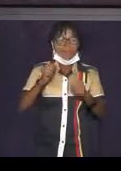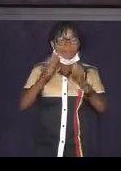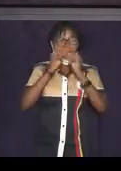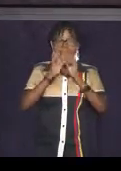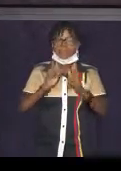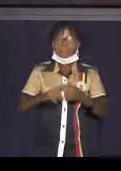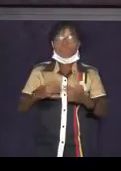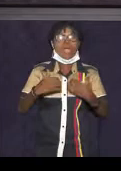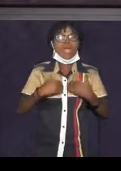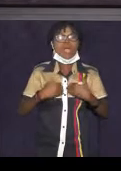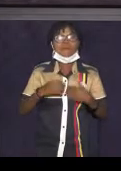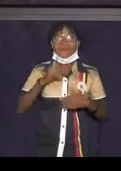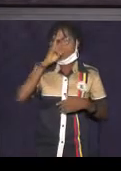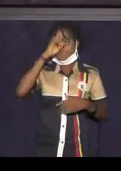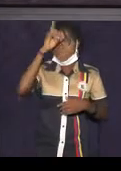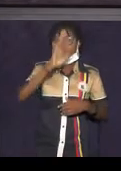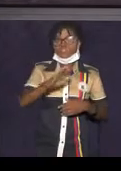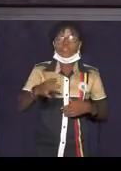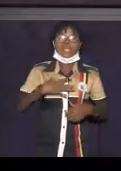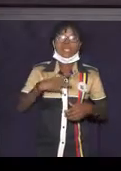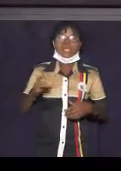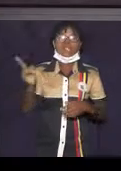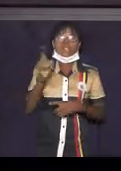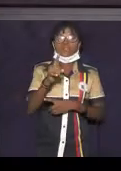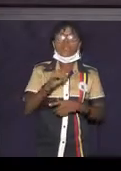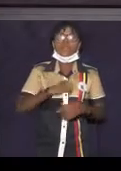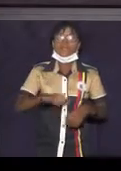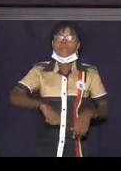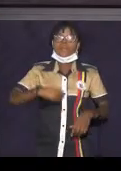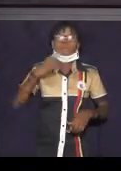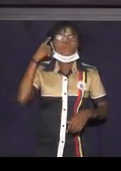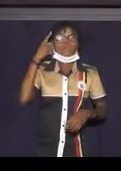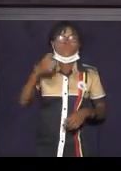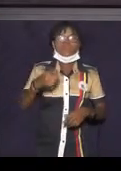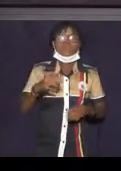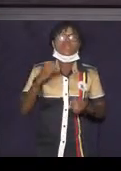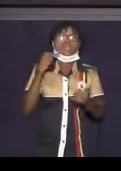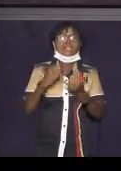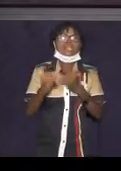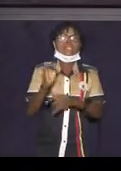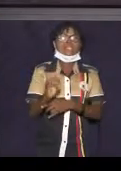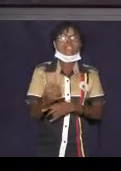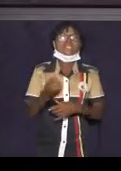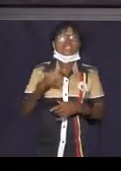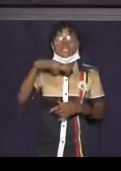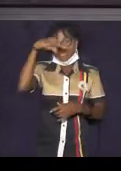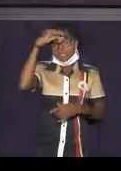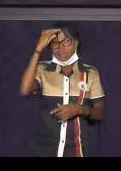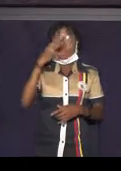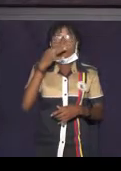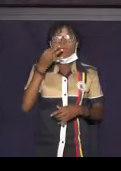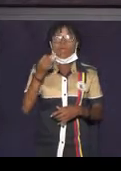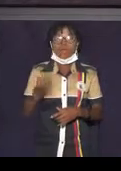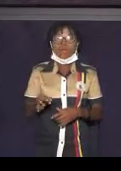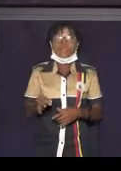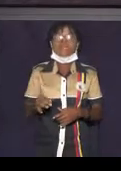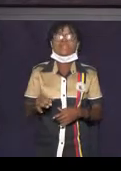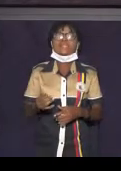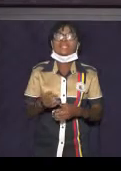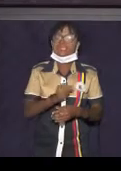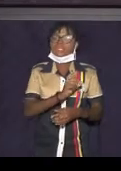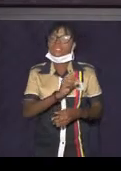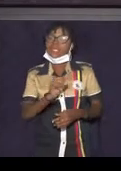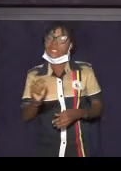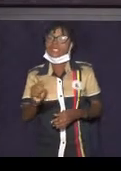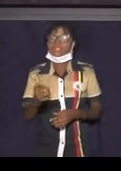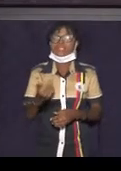have smart children like you. I'm proud of you. And lastly, the boy dash about the merit of hand washing